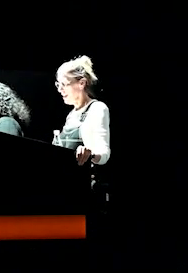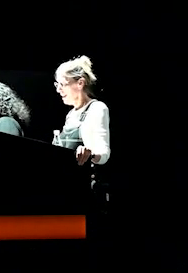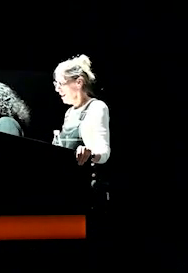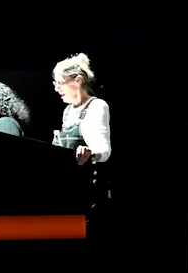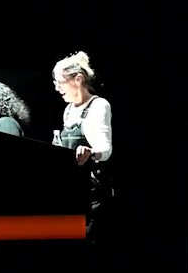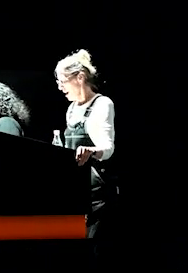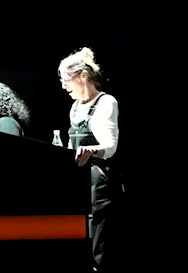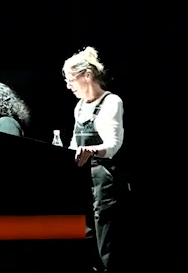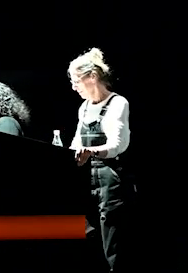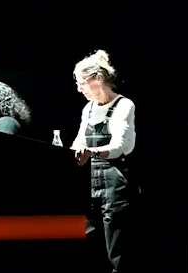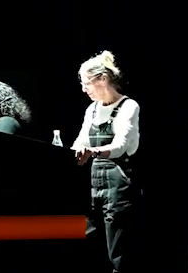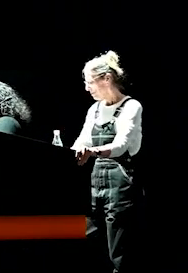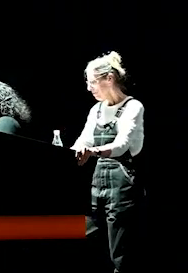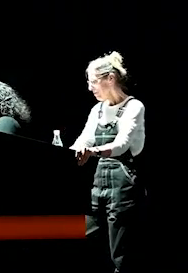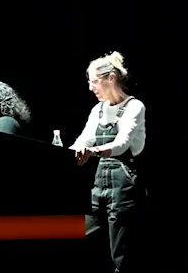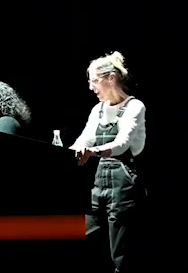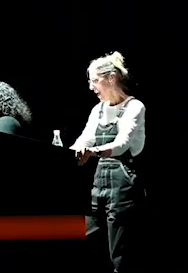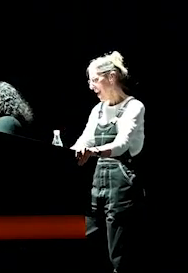make.